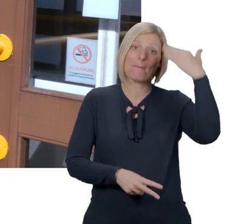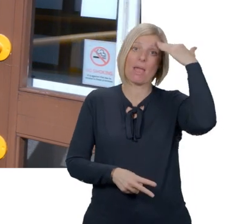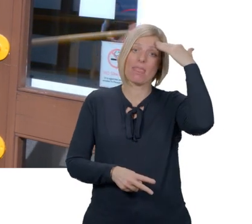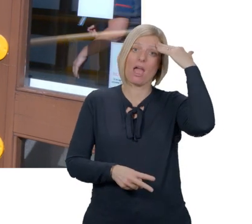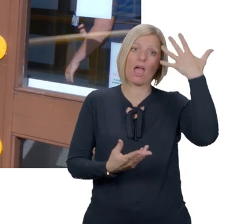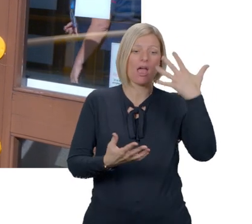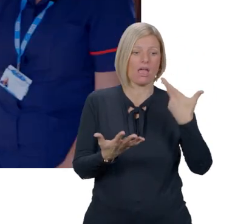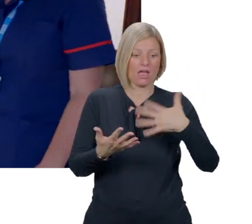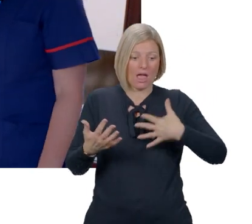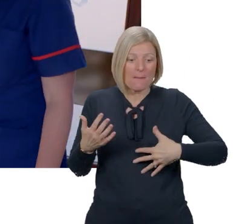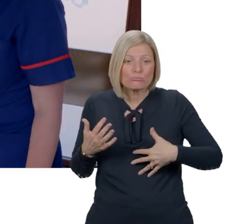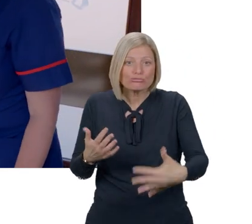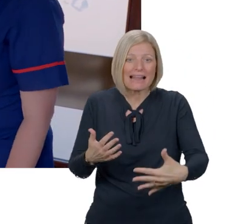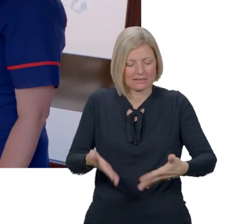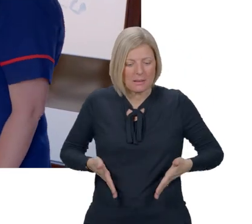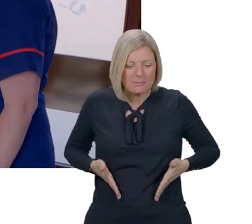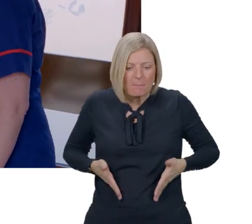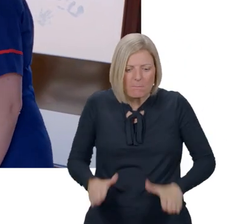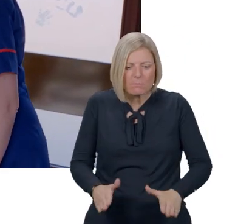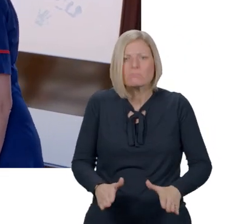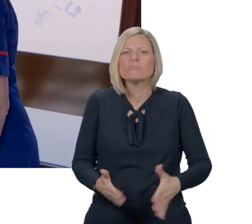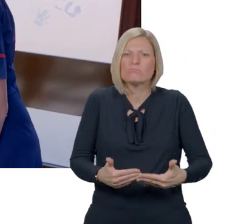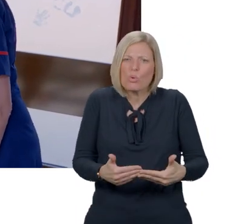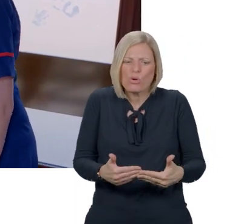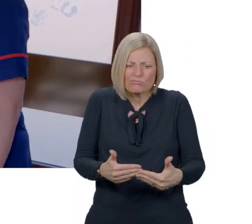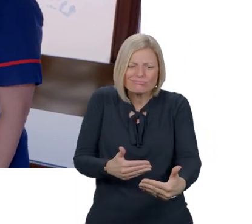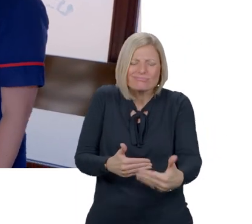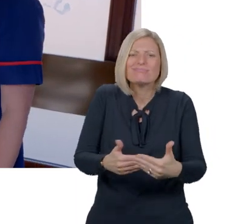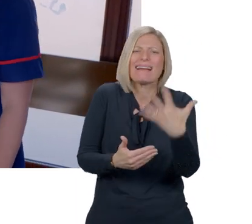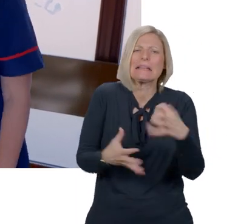is experiencing significant mental health problems.